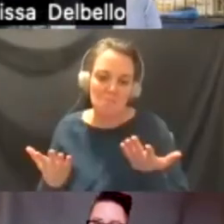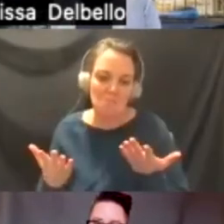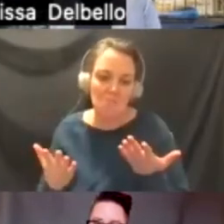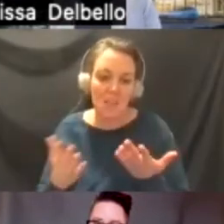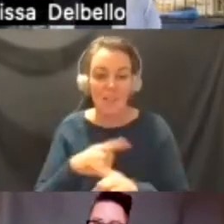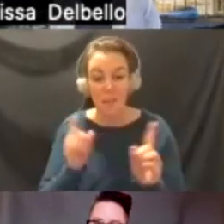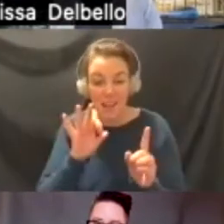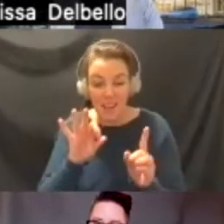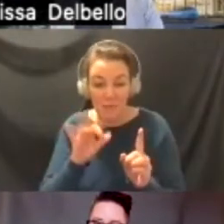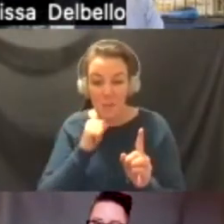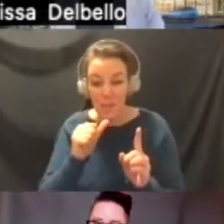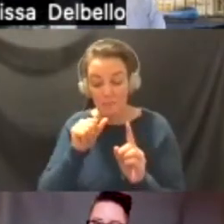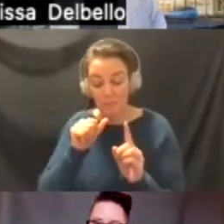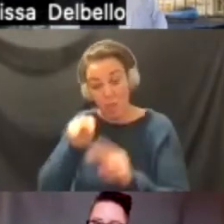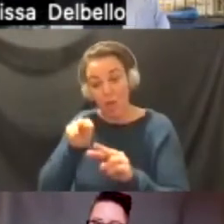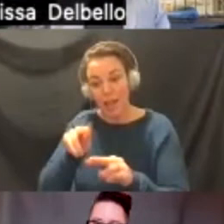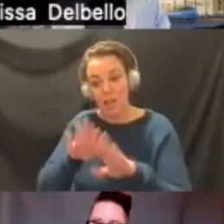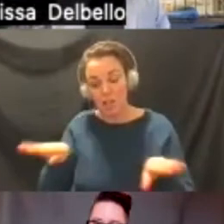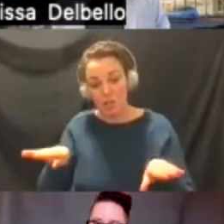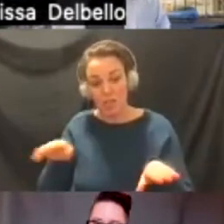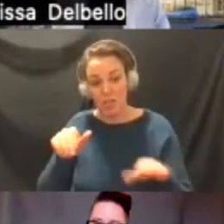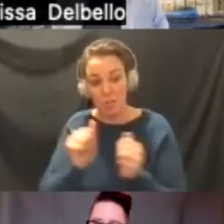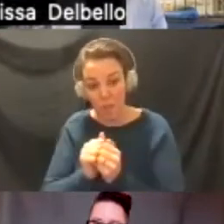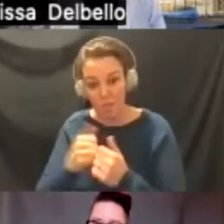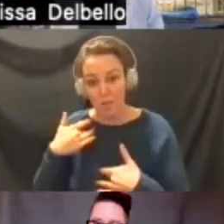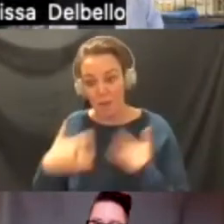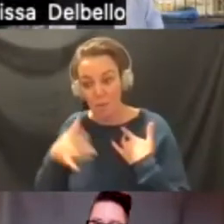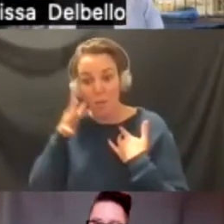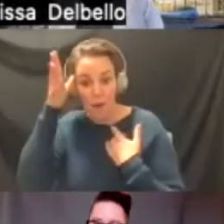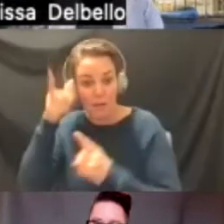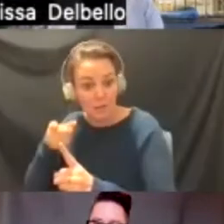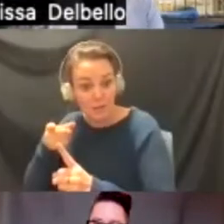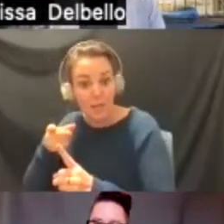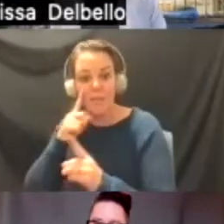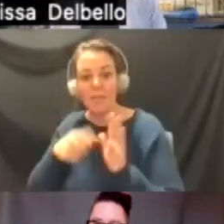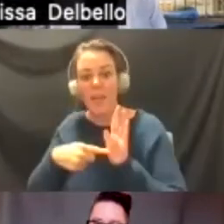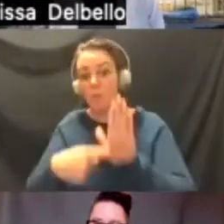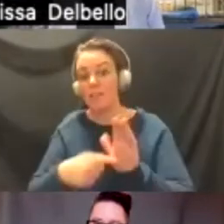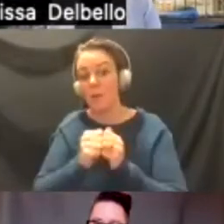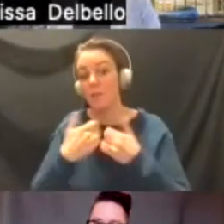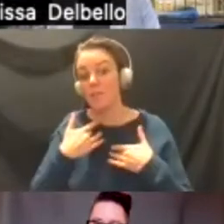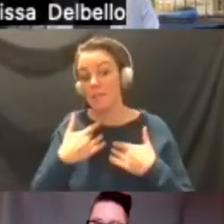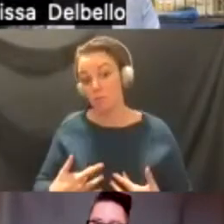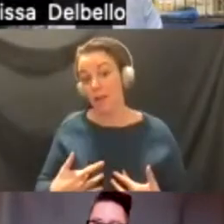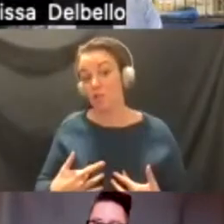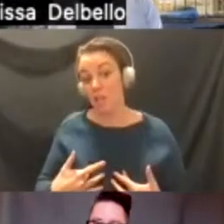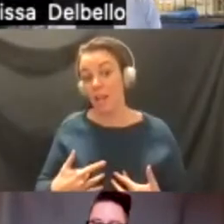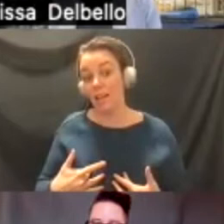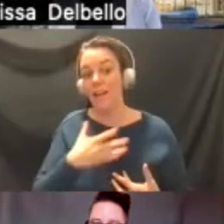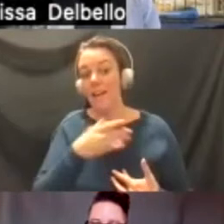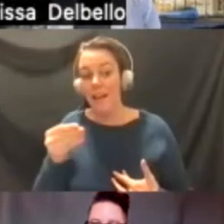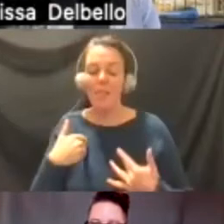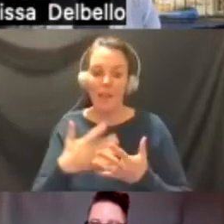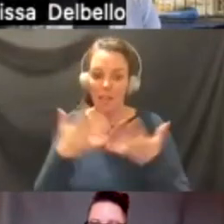even if we look at children who have bipolar parents who are present with depression and have a lot of the